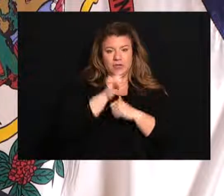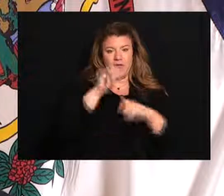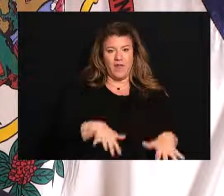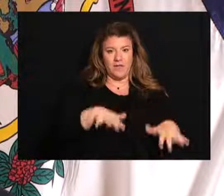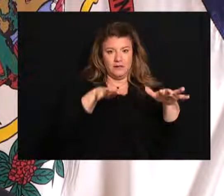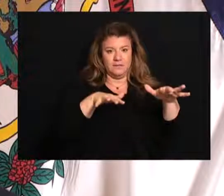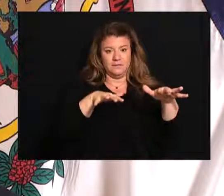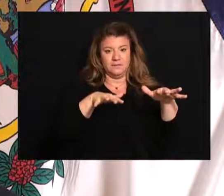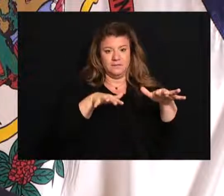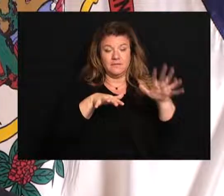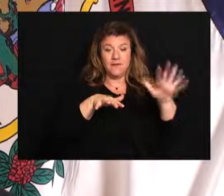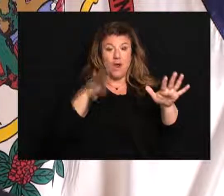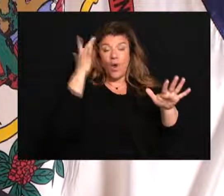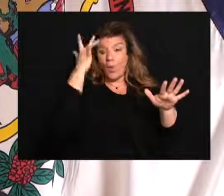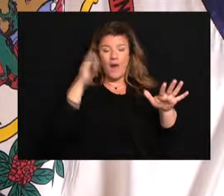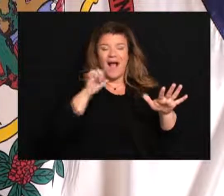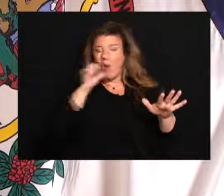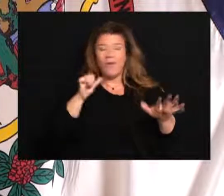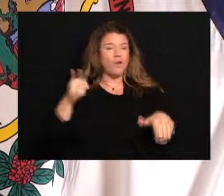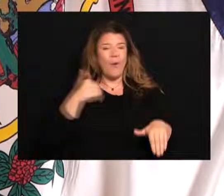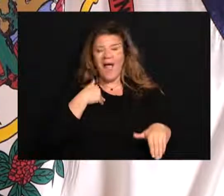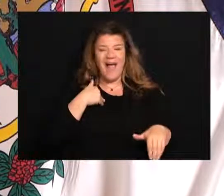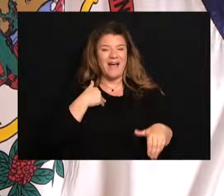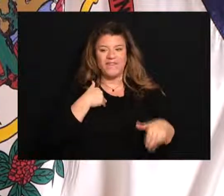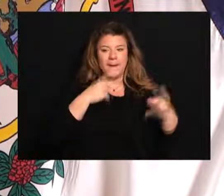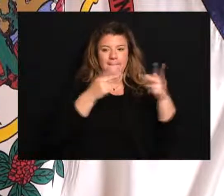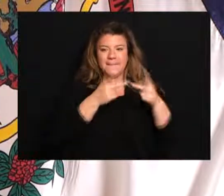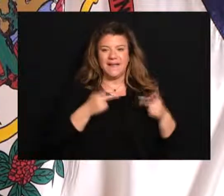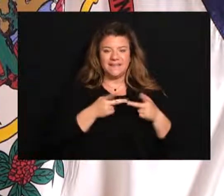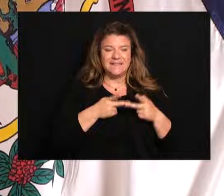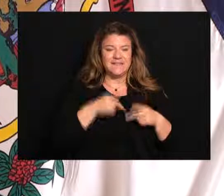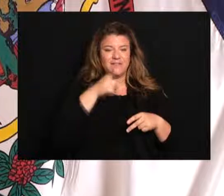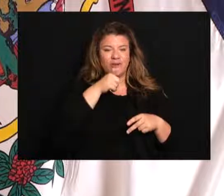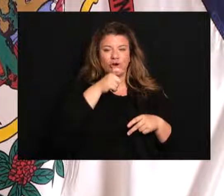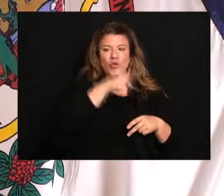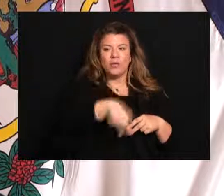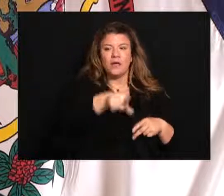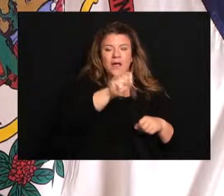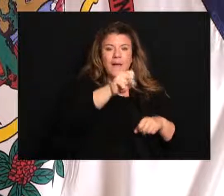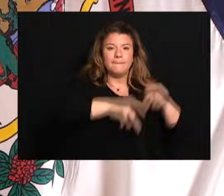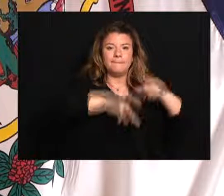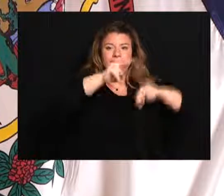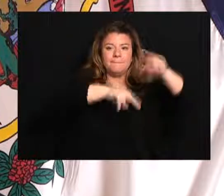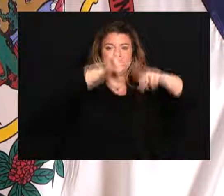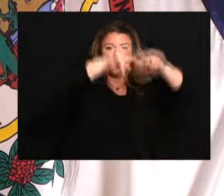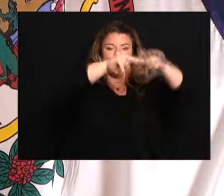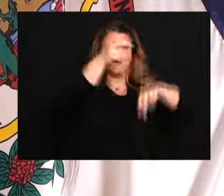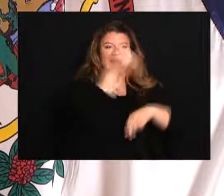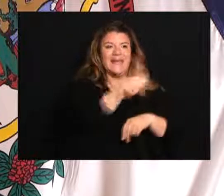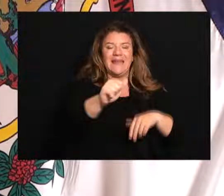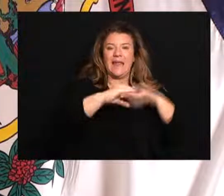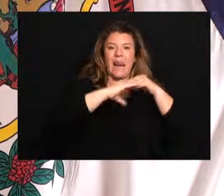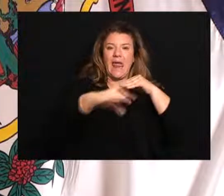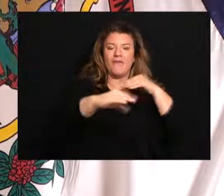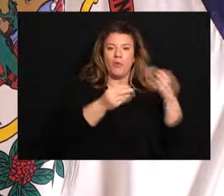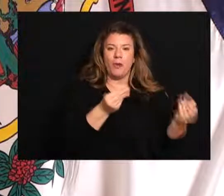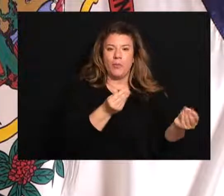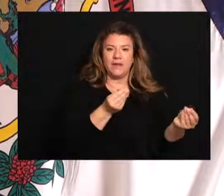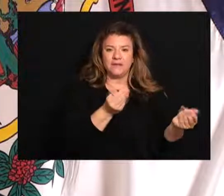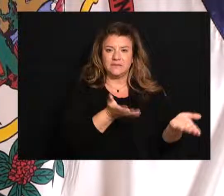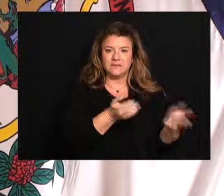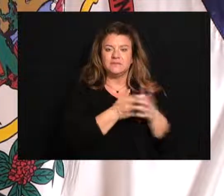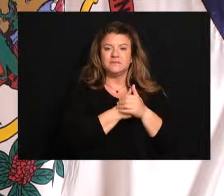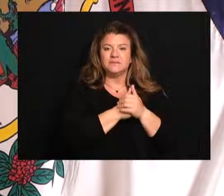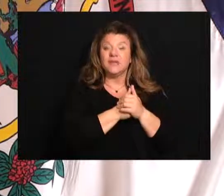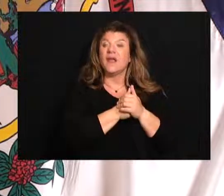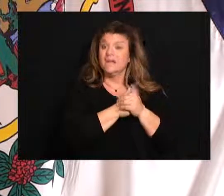because we don't have places for people to build, just limitless level properties and everything. So